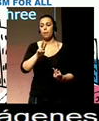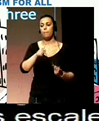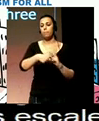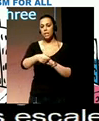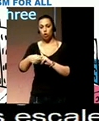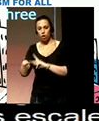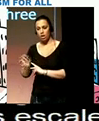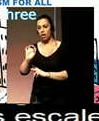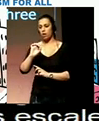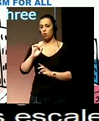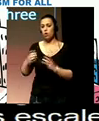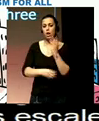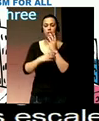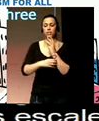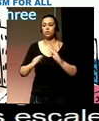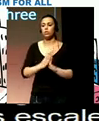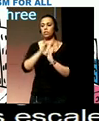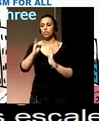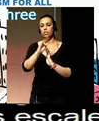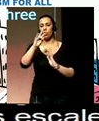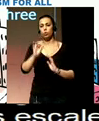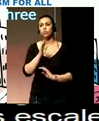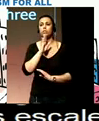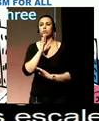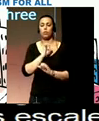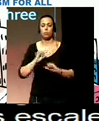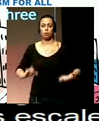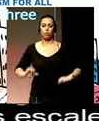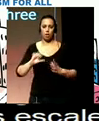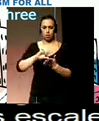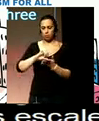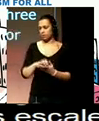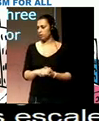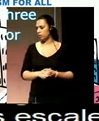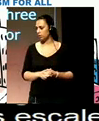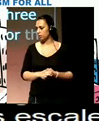stairs in Toledo, or the Santa Justa station in